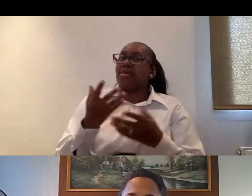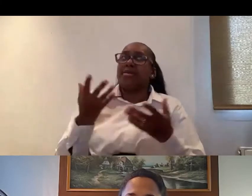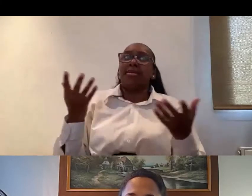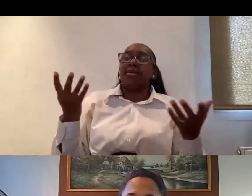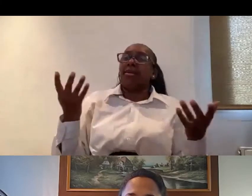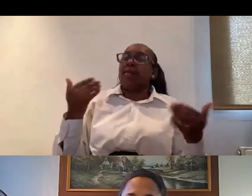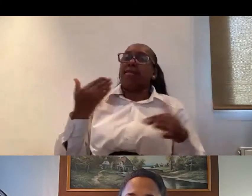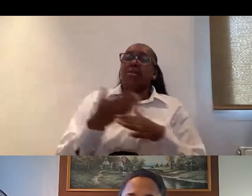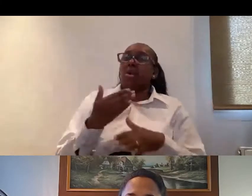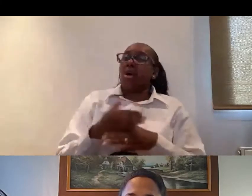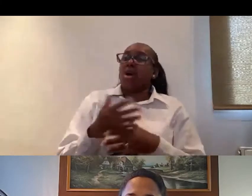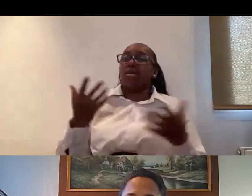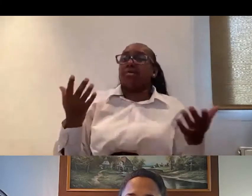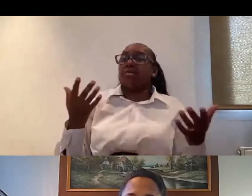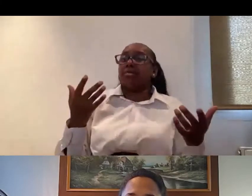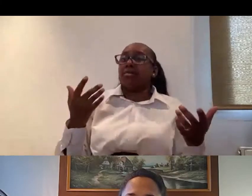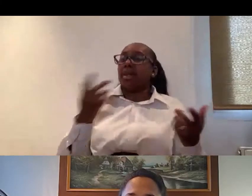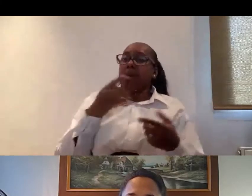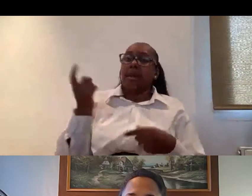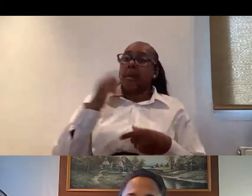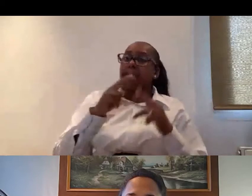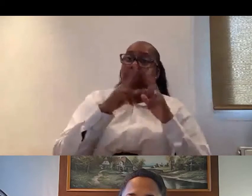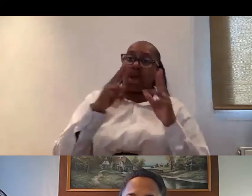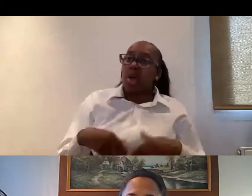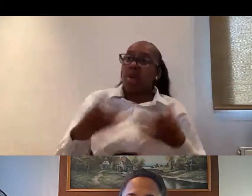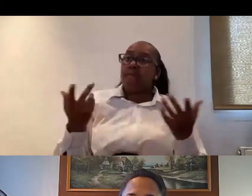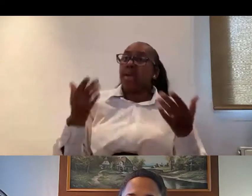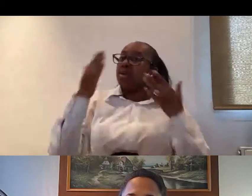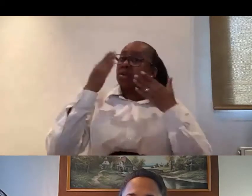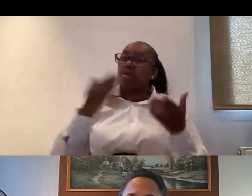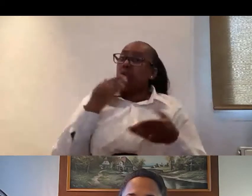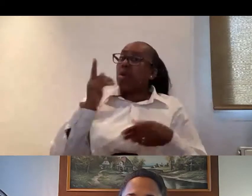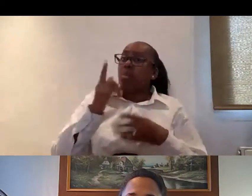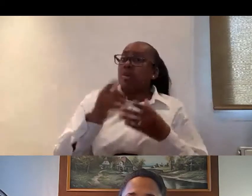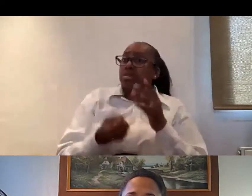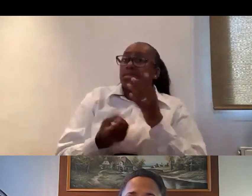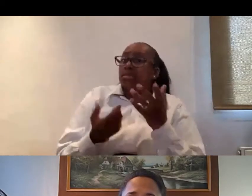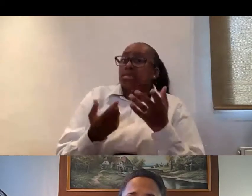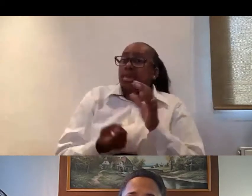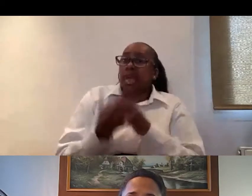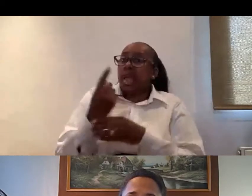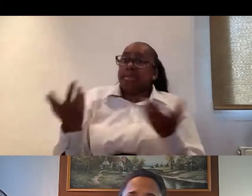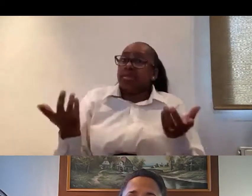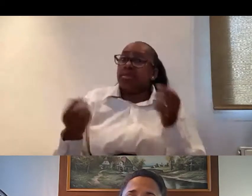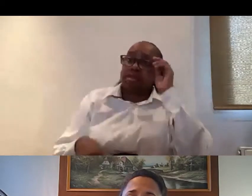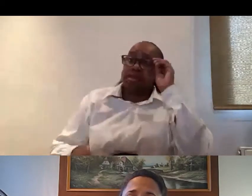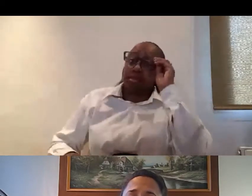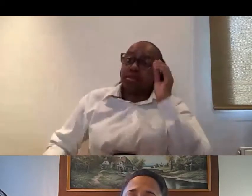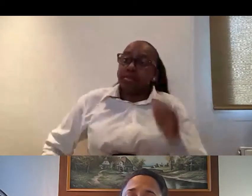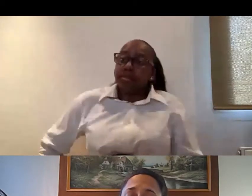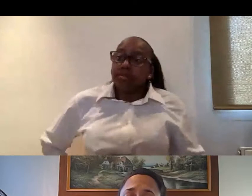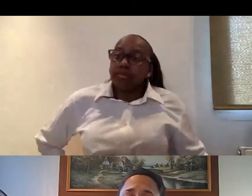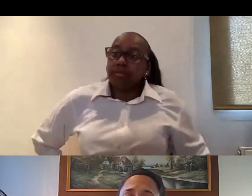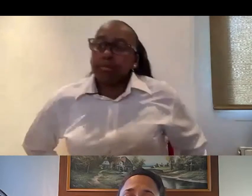at work from home. And I just don't know what's going to cause it at any time, really. I